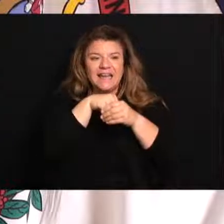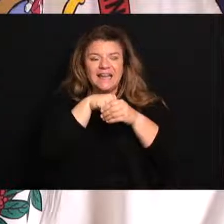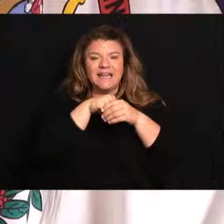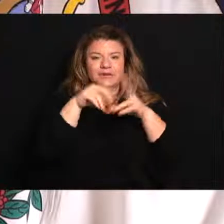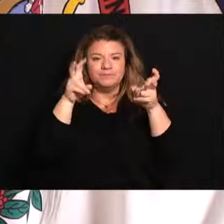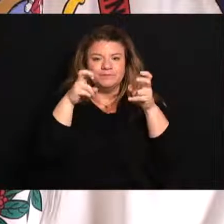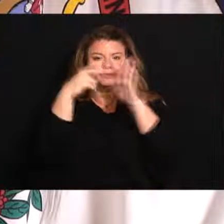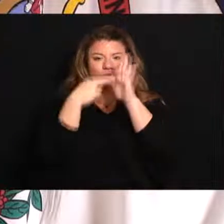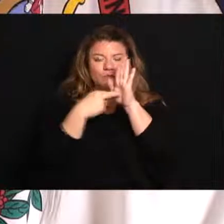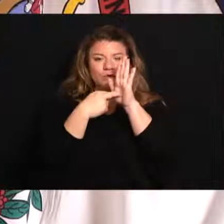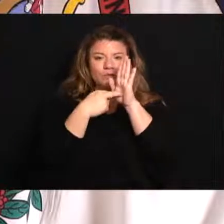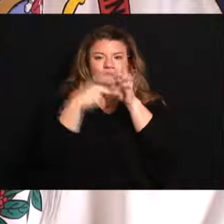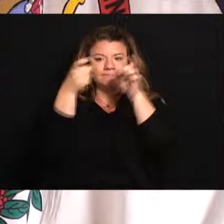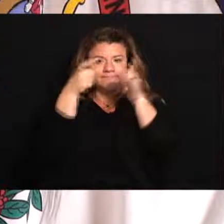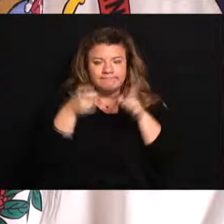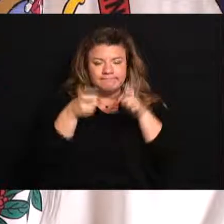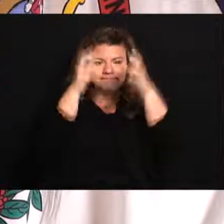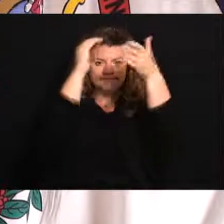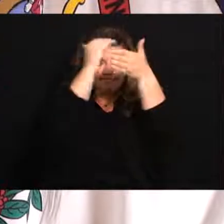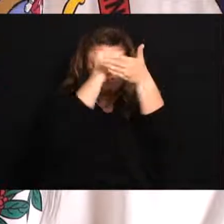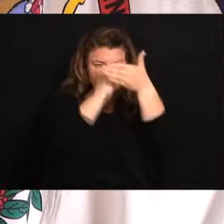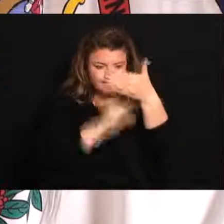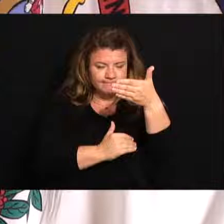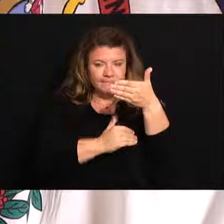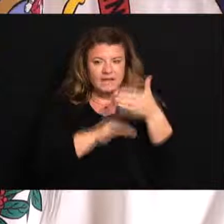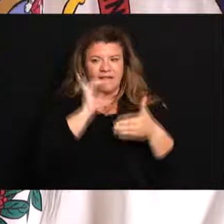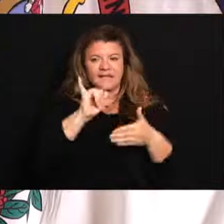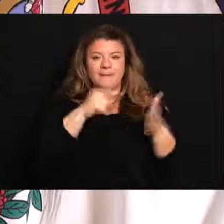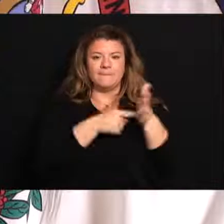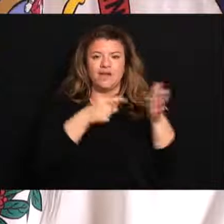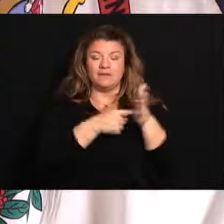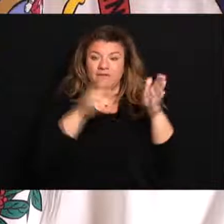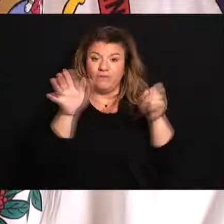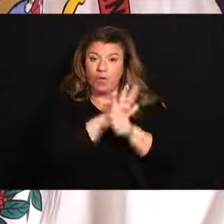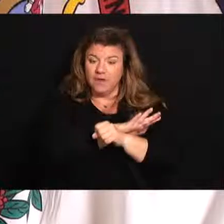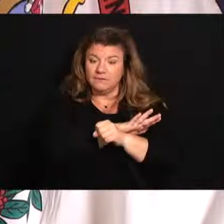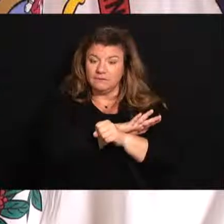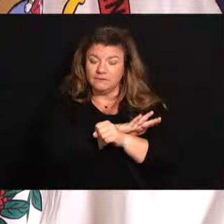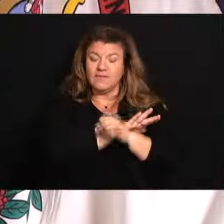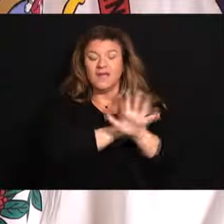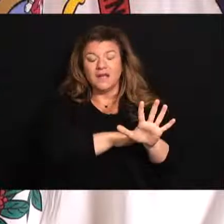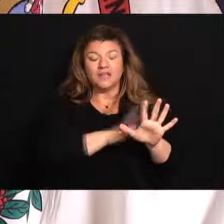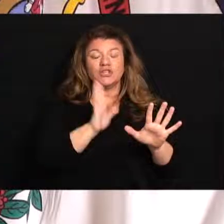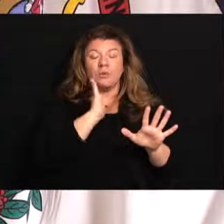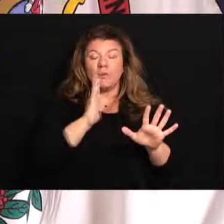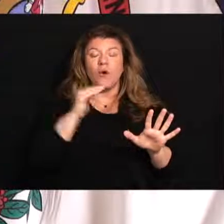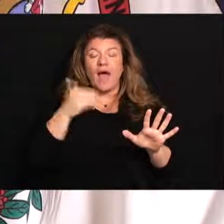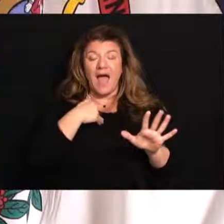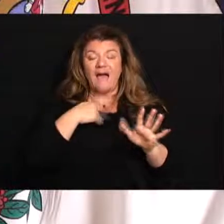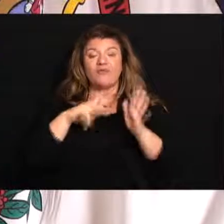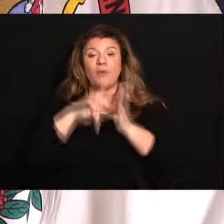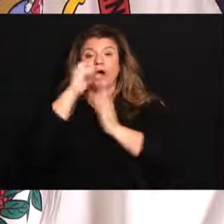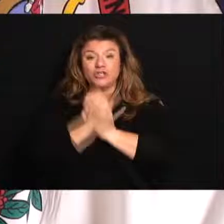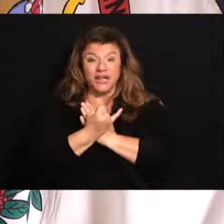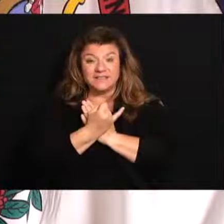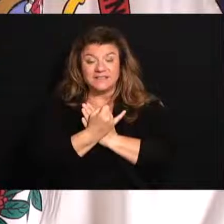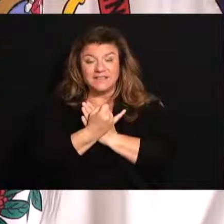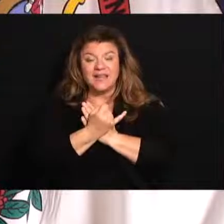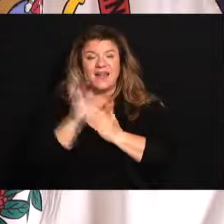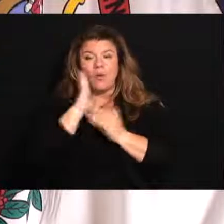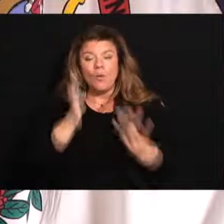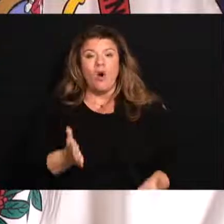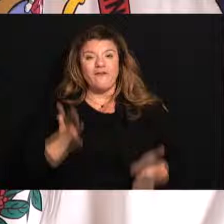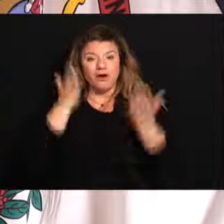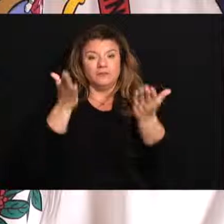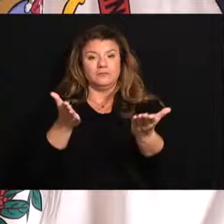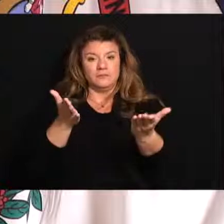conditions of the ARPA bill in its entirety. So we'll have projects that we'll offer